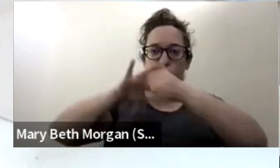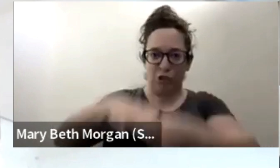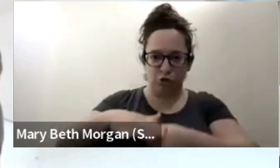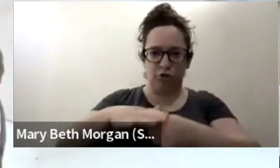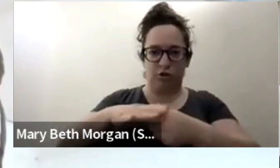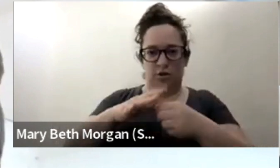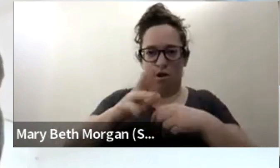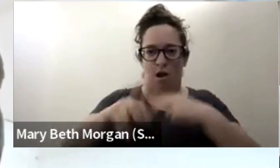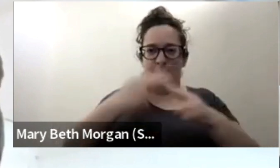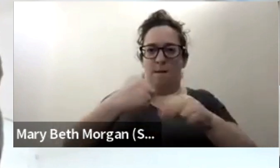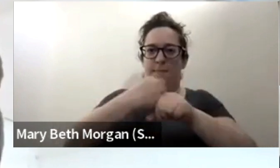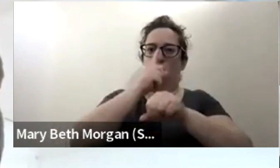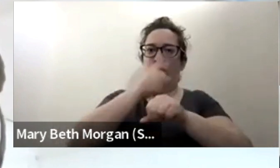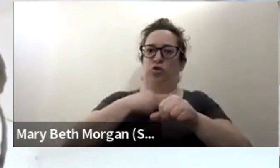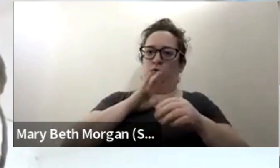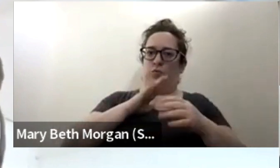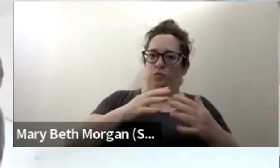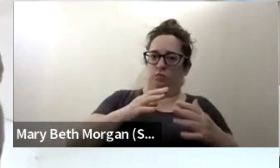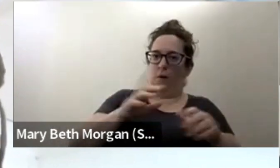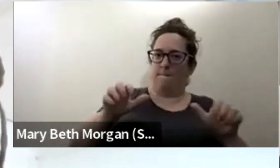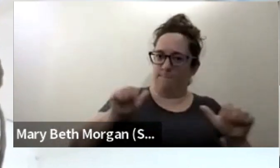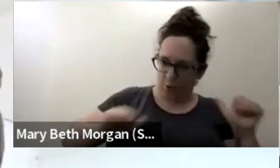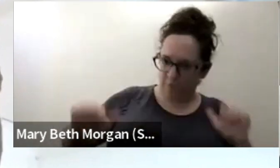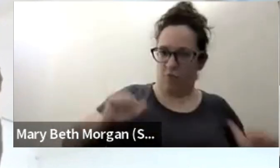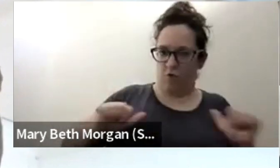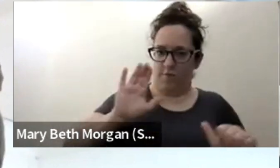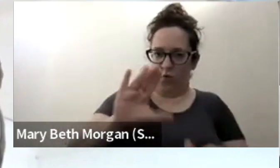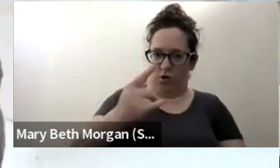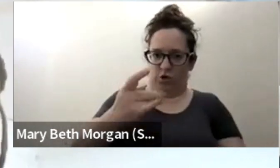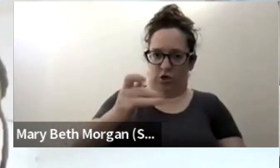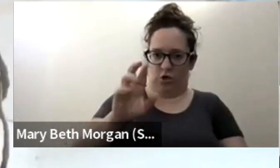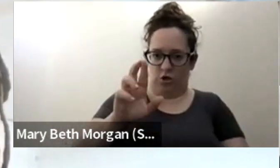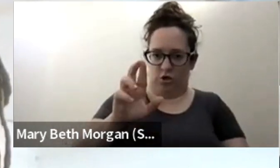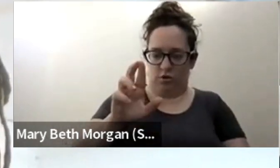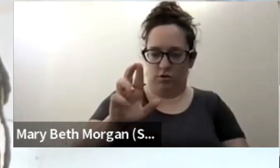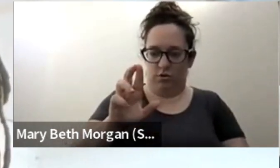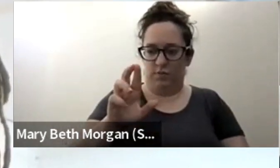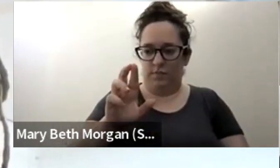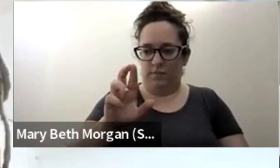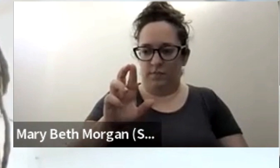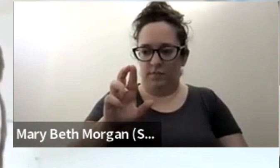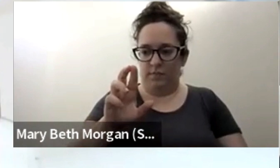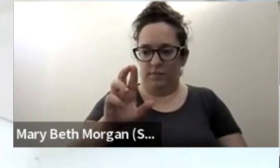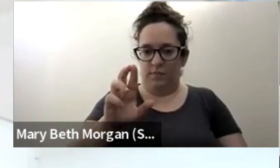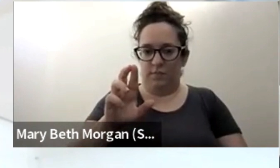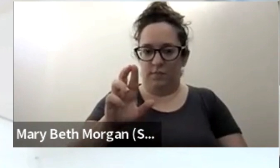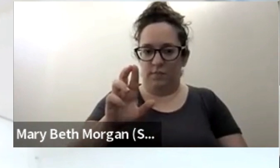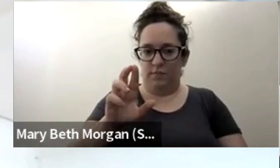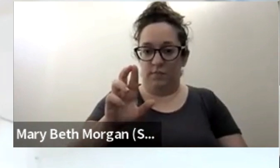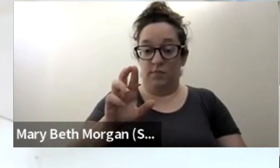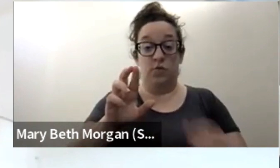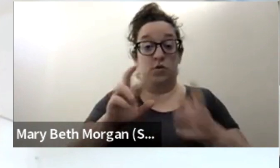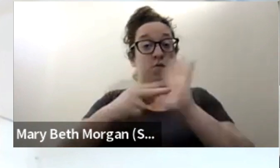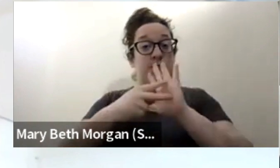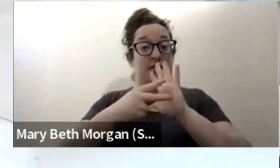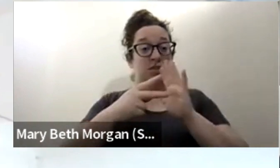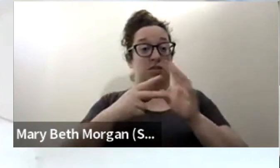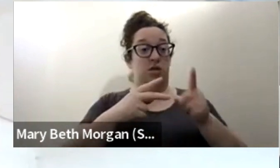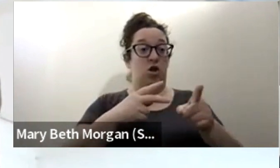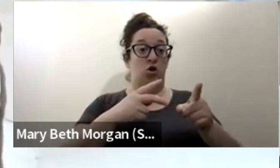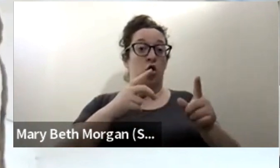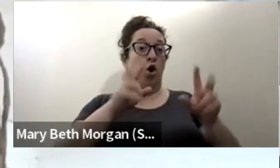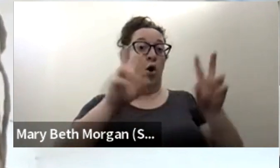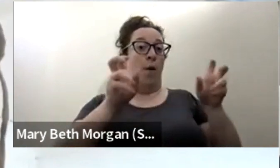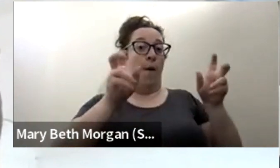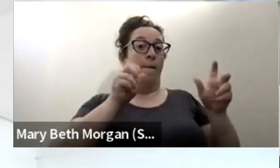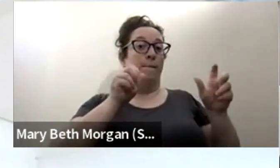it. So I can't see trans people are just like everybody else, and so they move into a different area of performance because